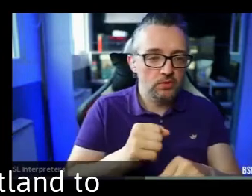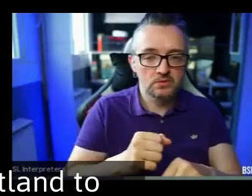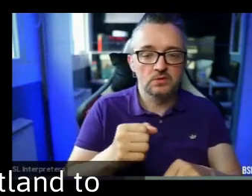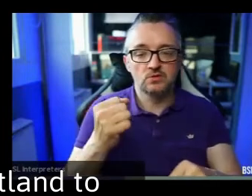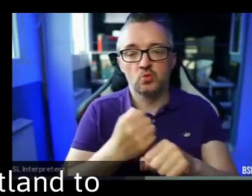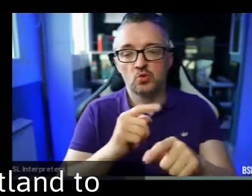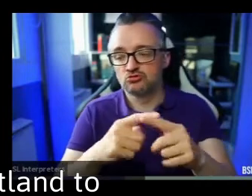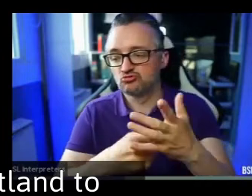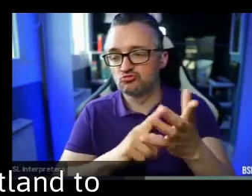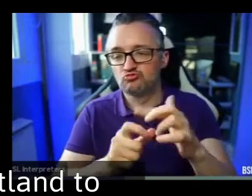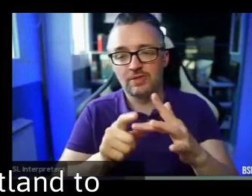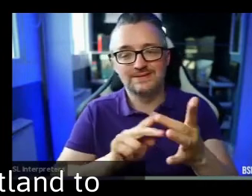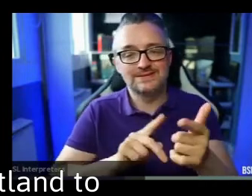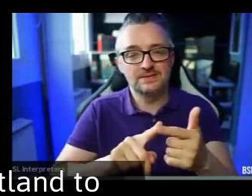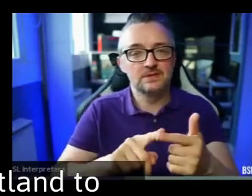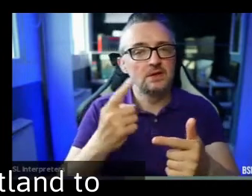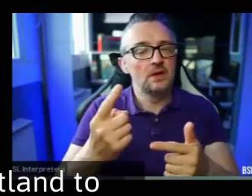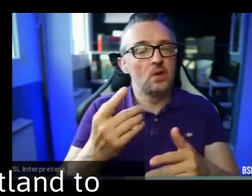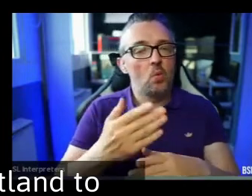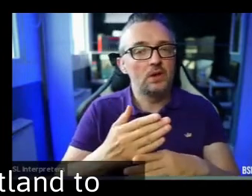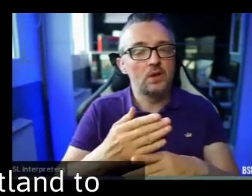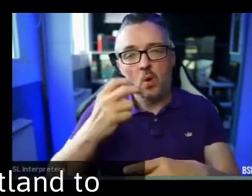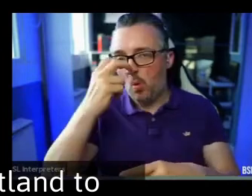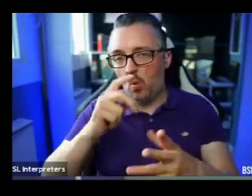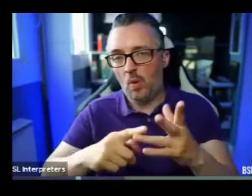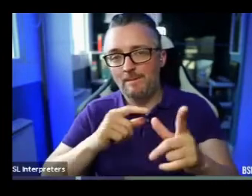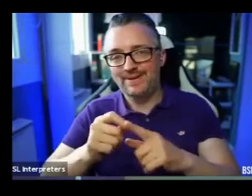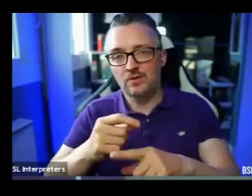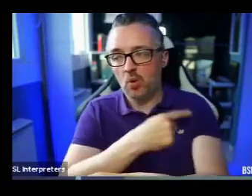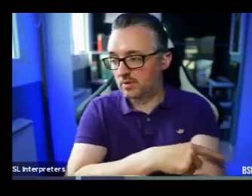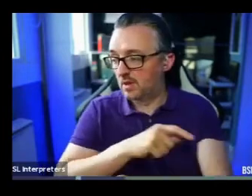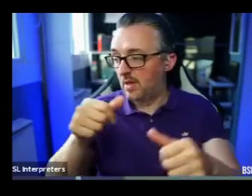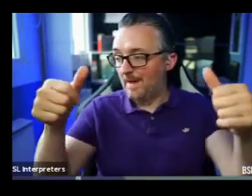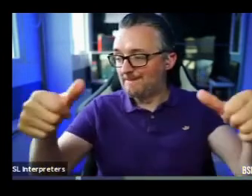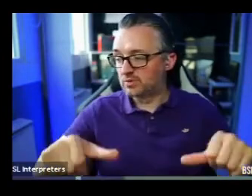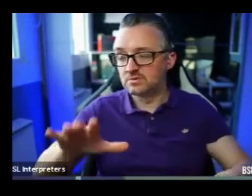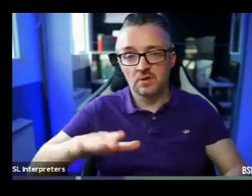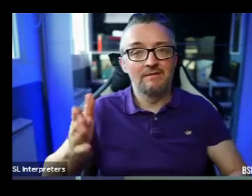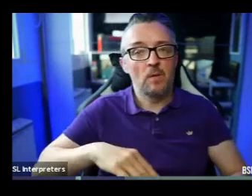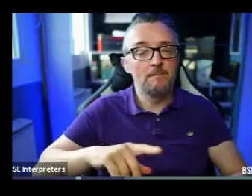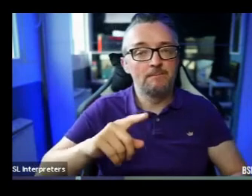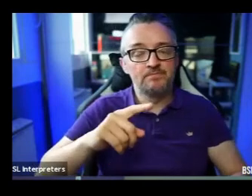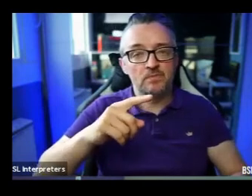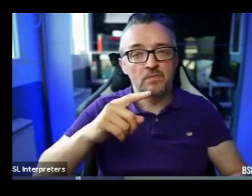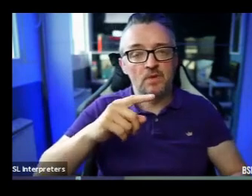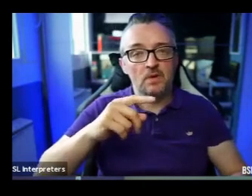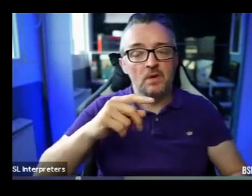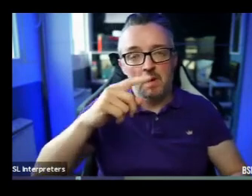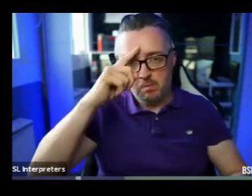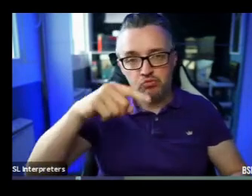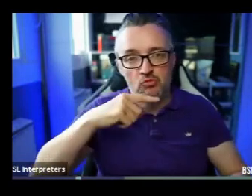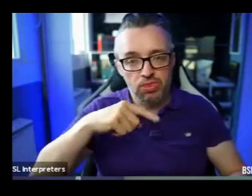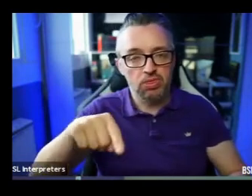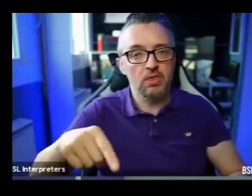to Geraldine Marsh, who works in a geriatric hospital. And then the poster at the bottom is in Portuguese. I got it